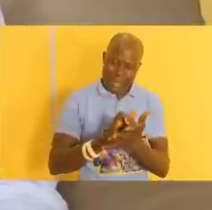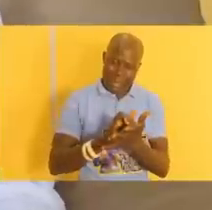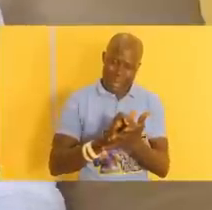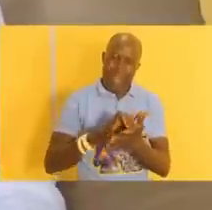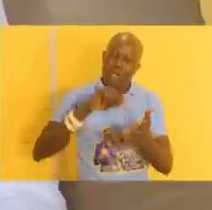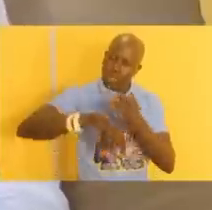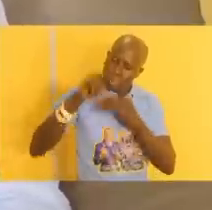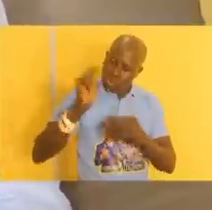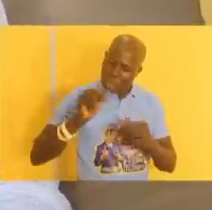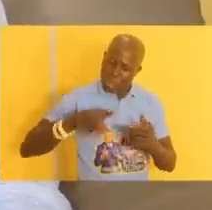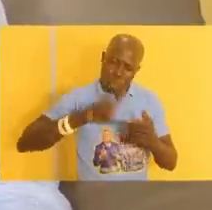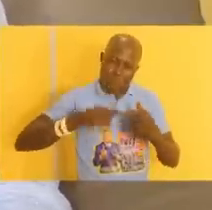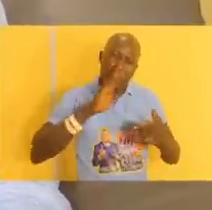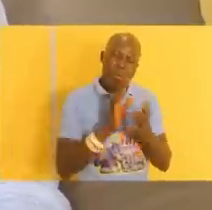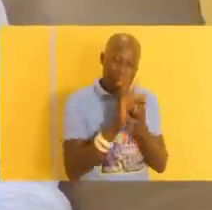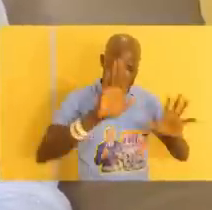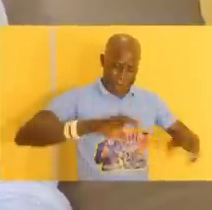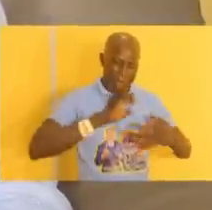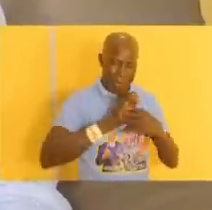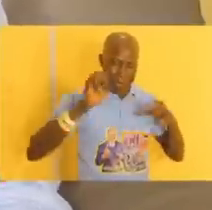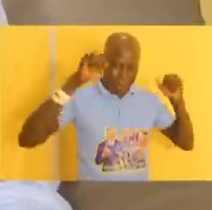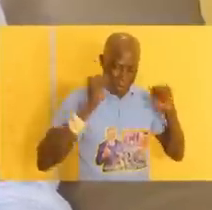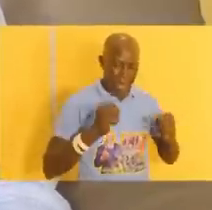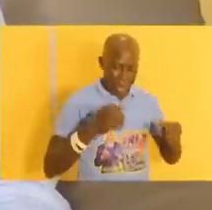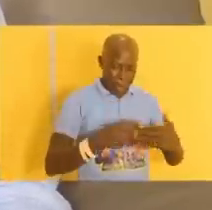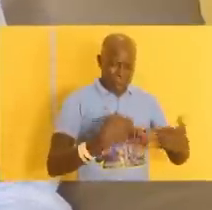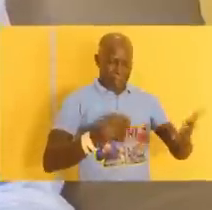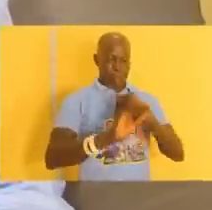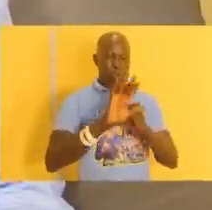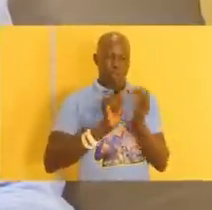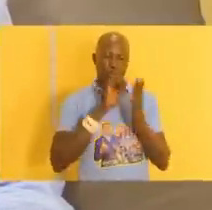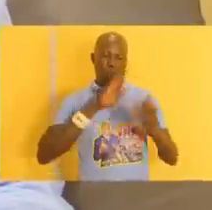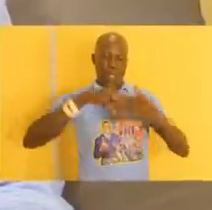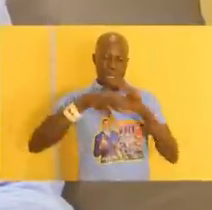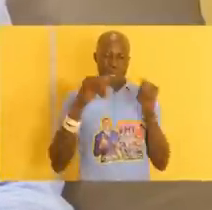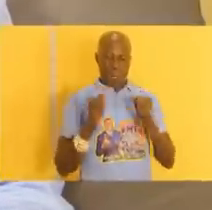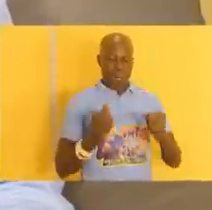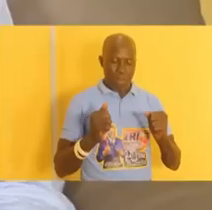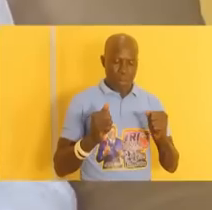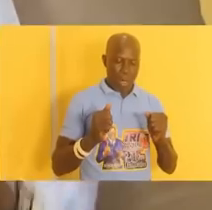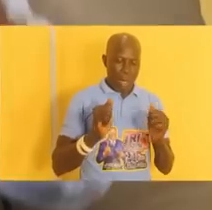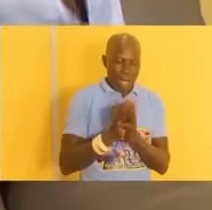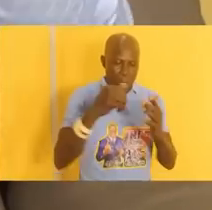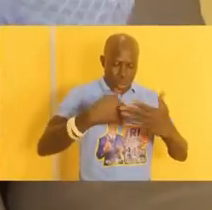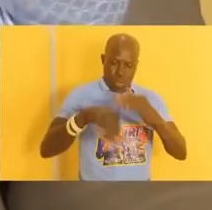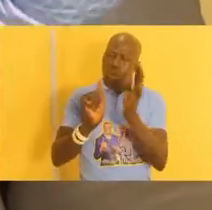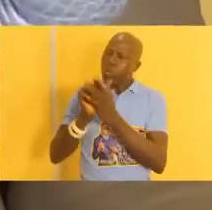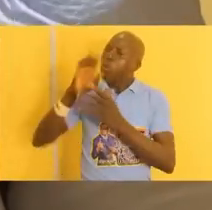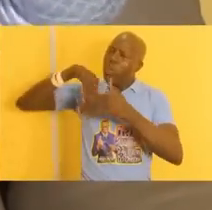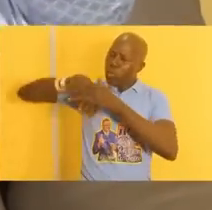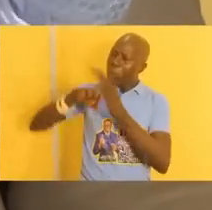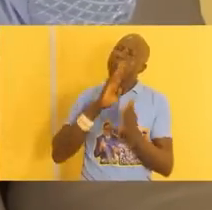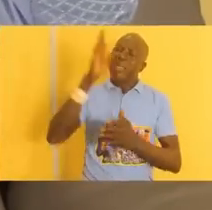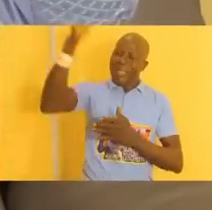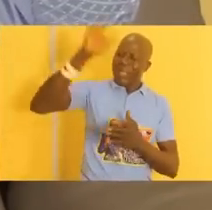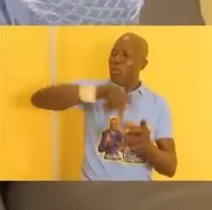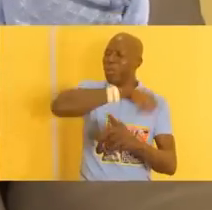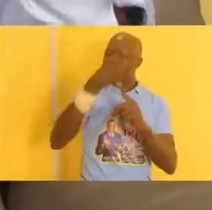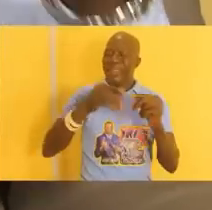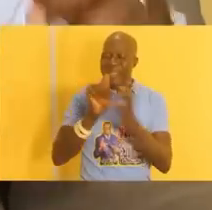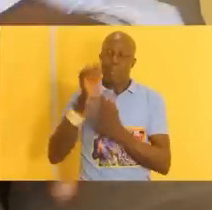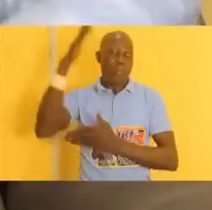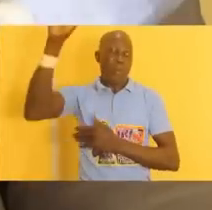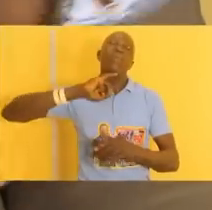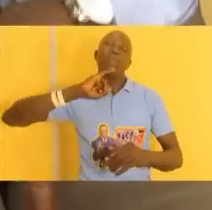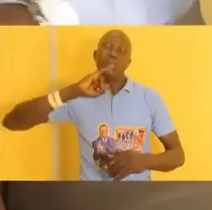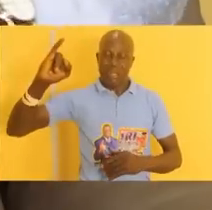be empowered. O nilo karu olagbara. Before you can be empowered. Ko to wa ninu agbara. Ko to le de ibi ti agbara wa. Before you can get where